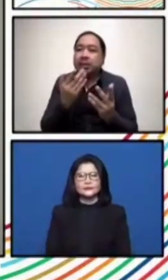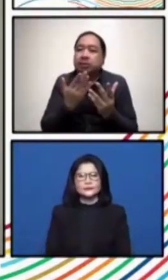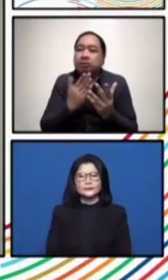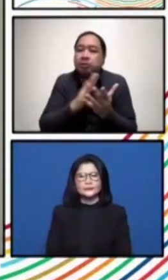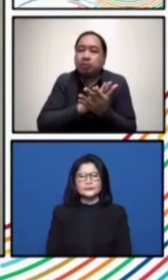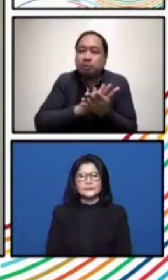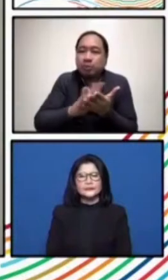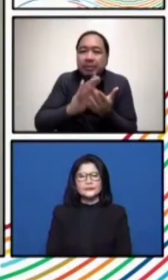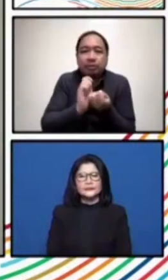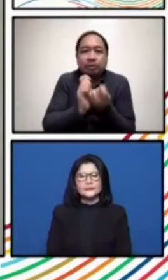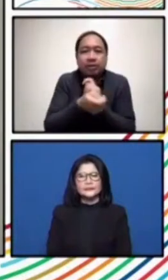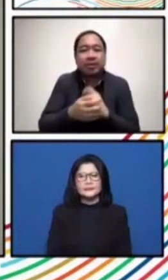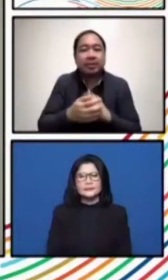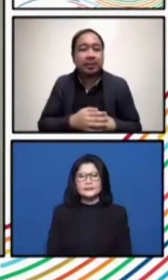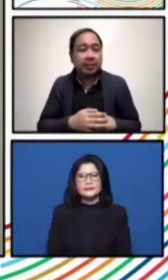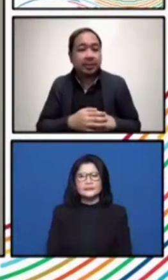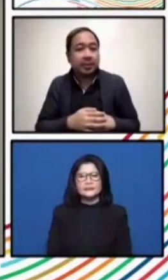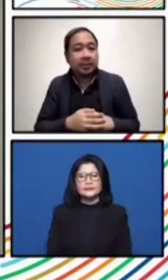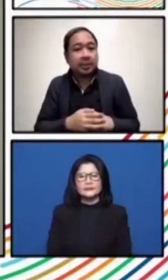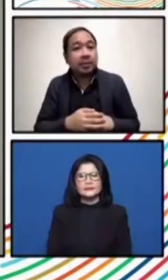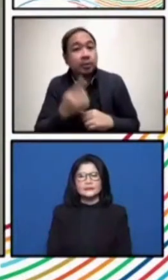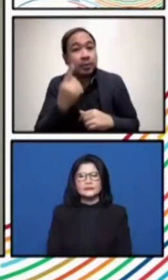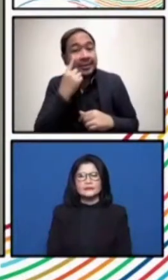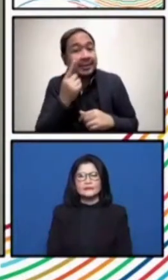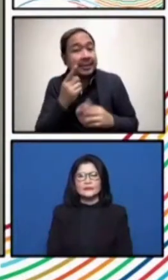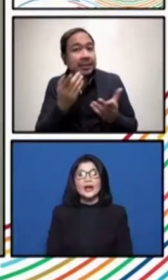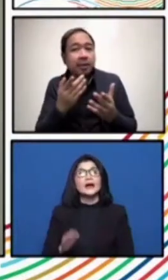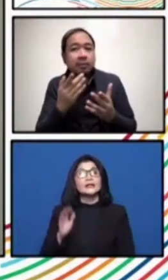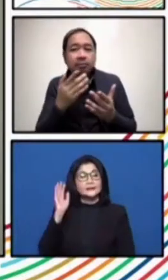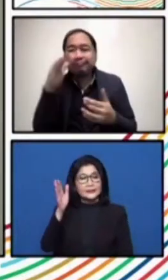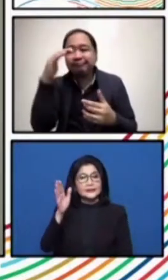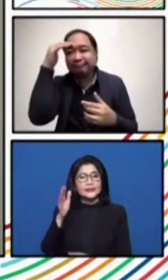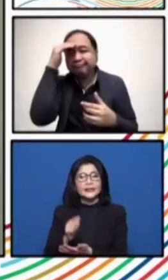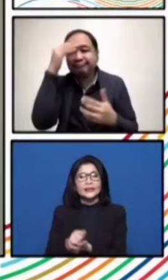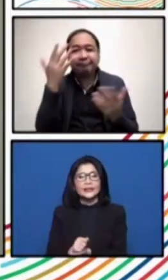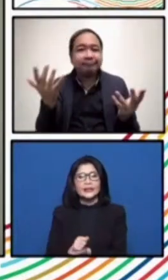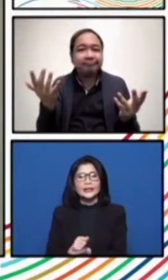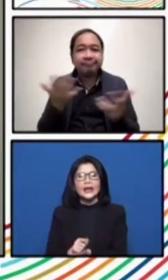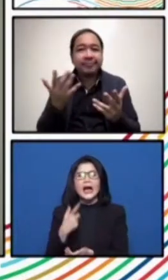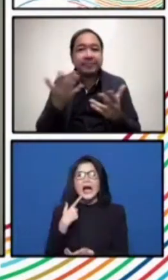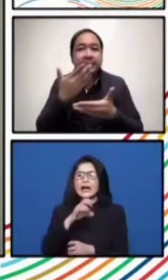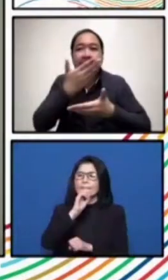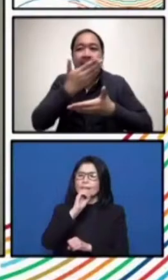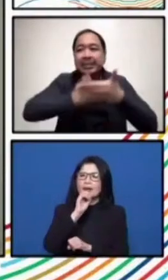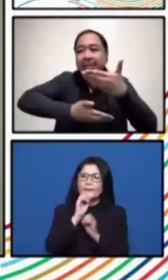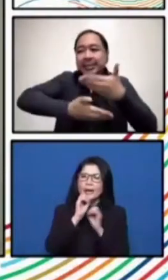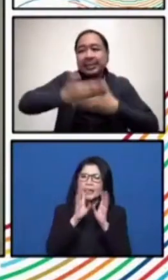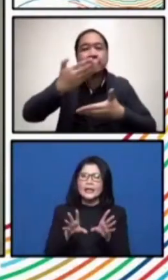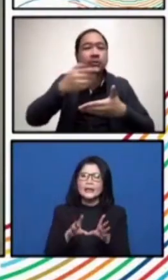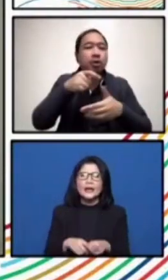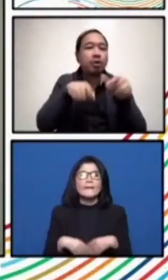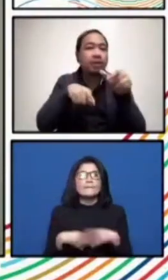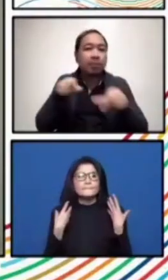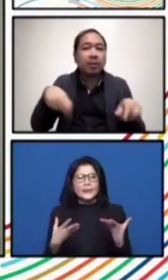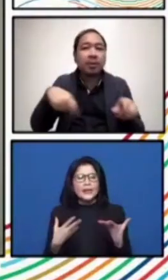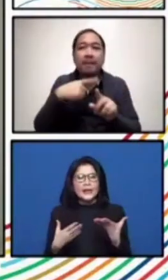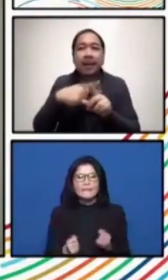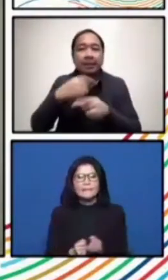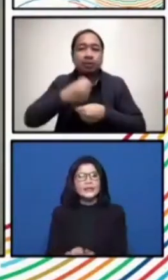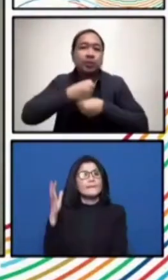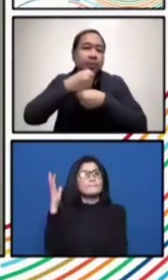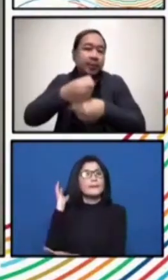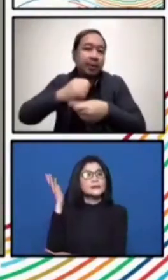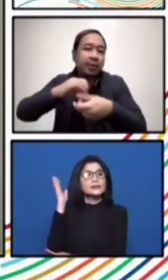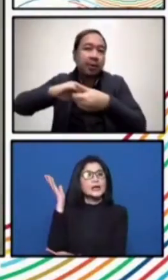um as my fellow panelists to see it uh proper resourcing for persons with disabilities and representative organizations is critical